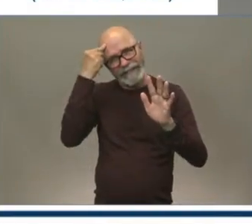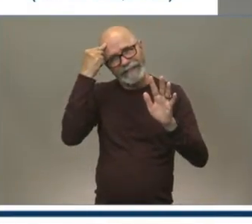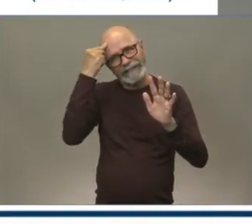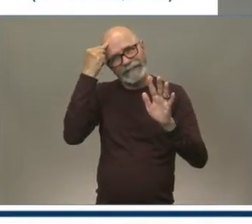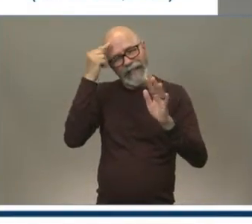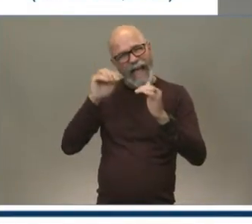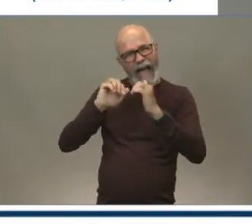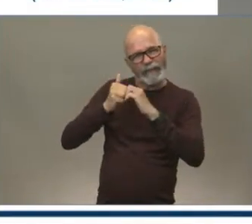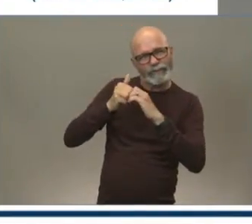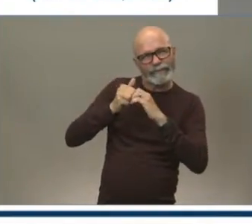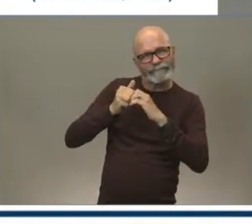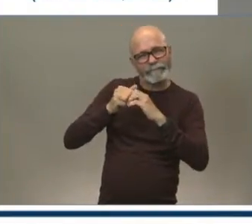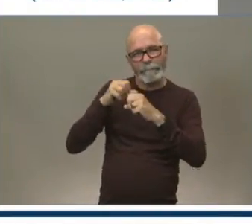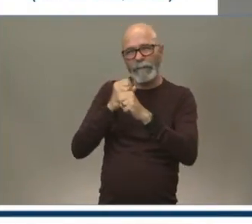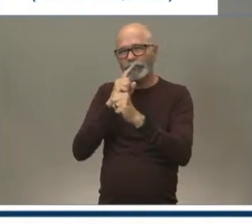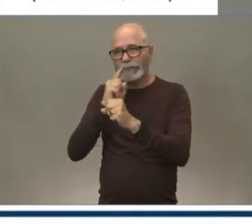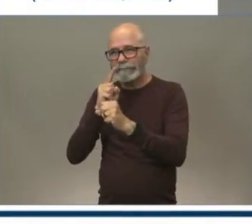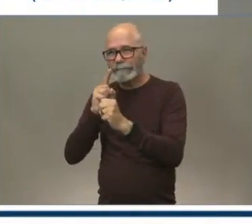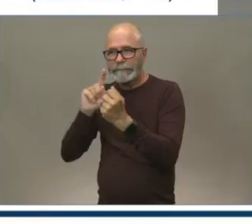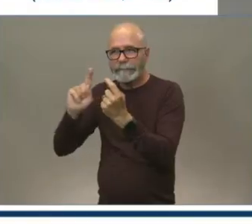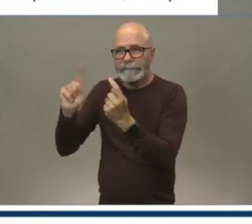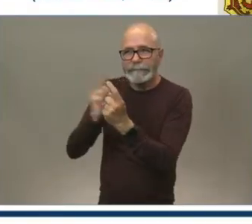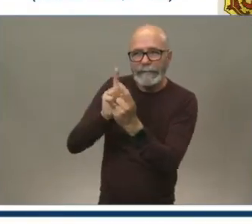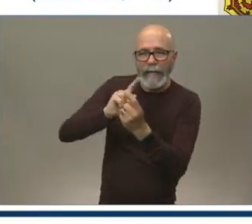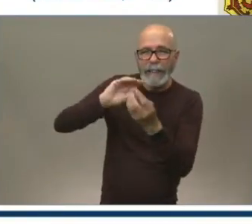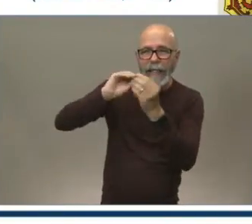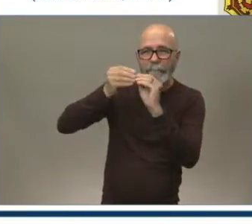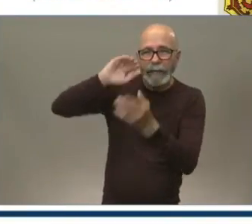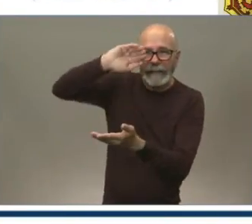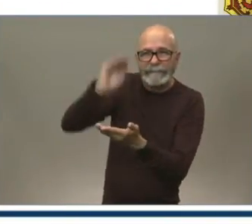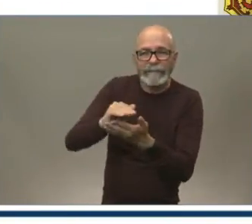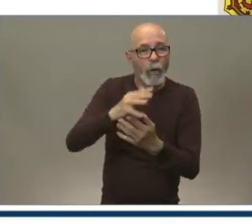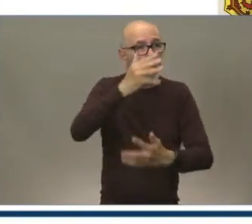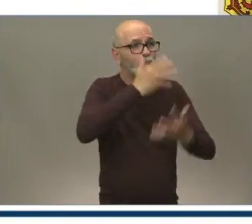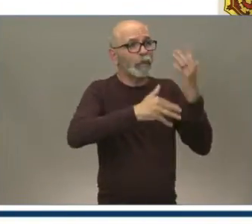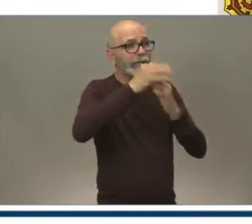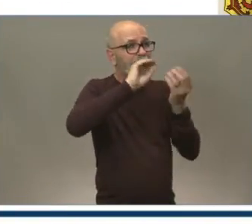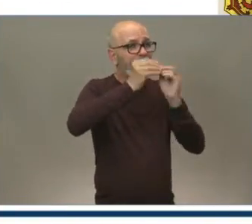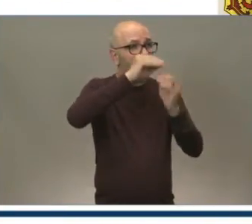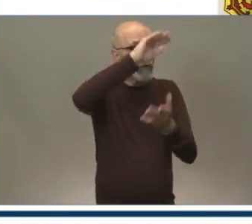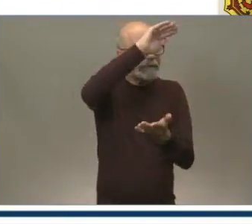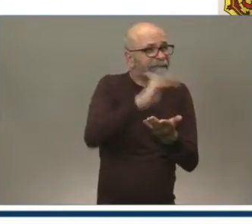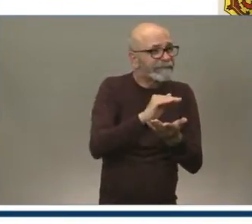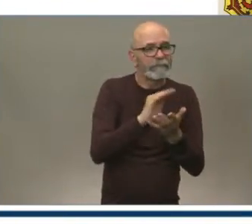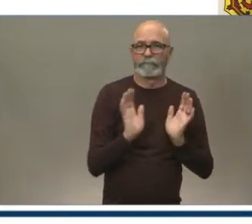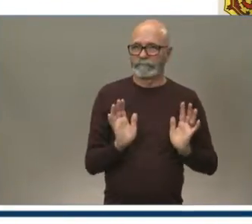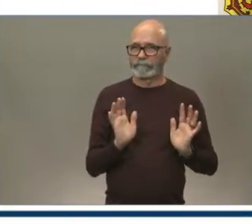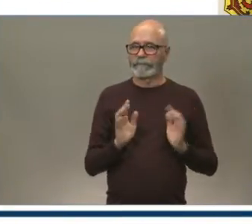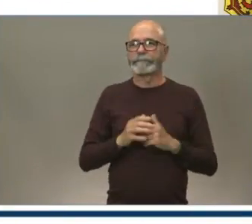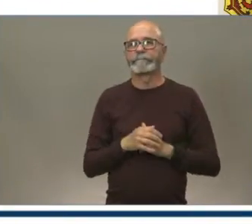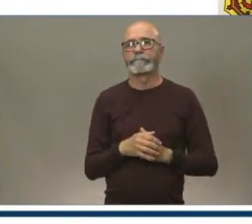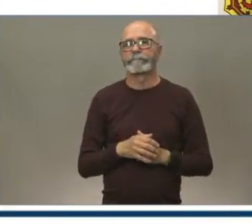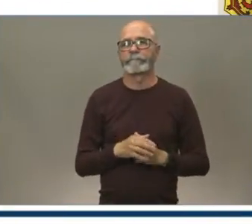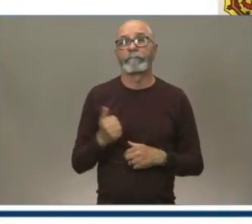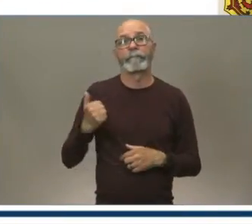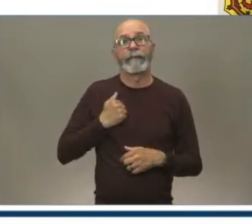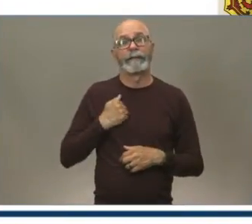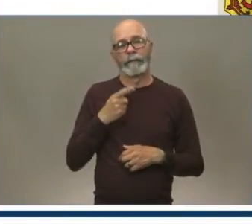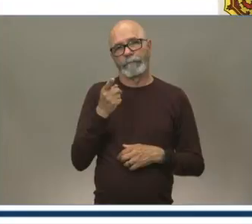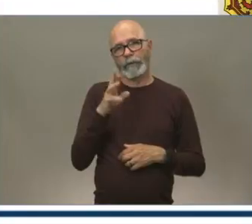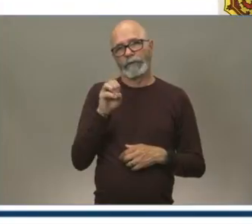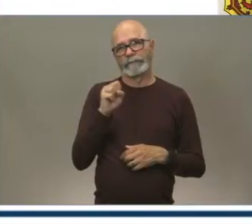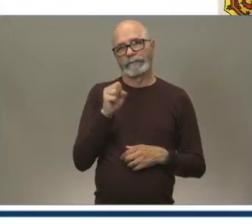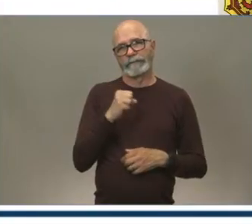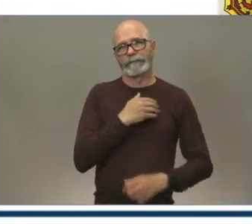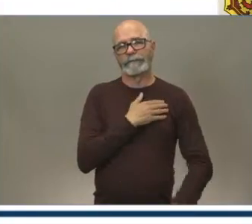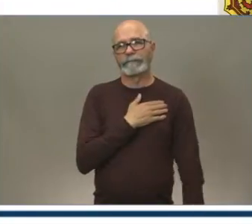the number of activities we're involved in. Next question will go to Keith Doucette with the Canadian Press. Yes, this could either go to the